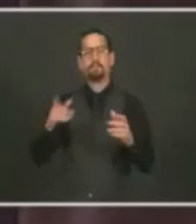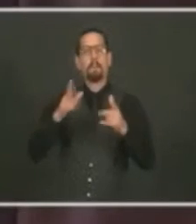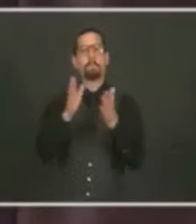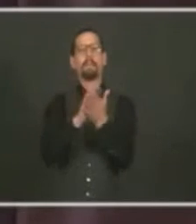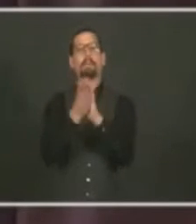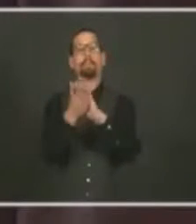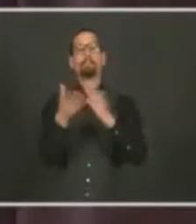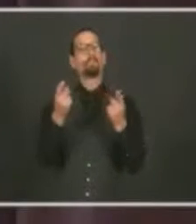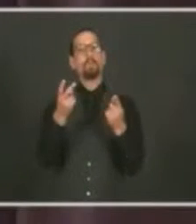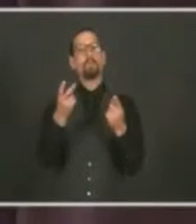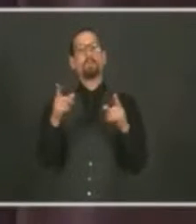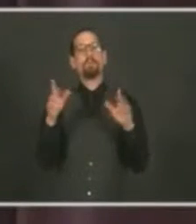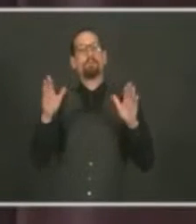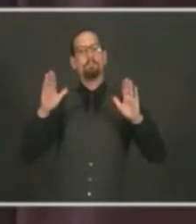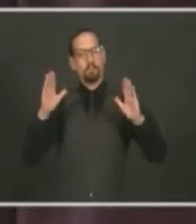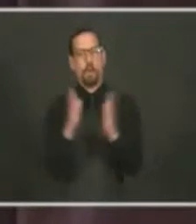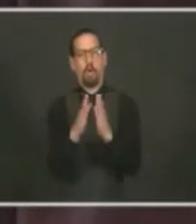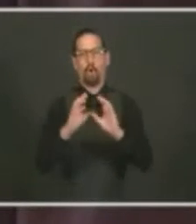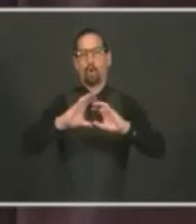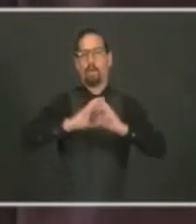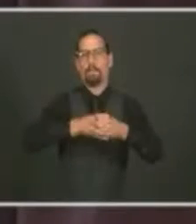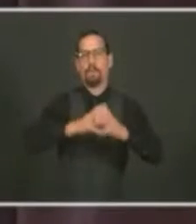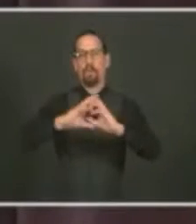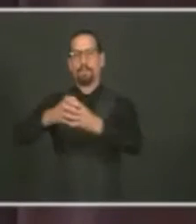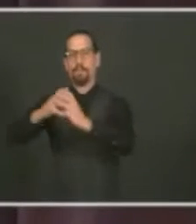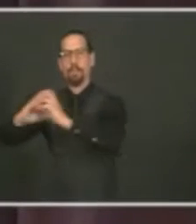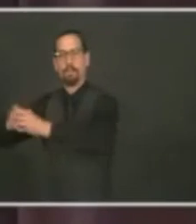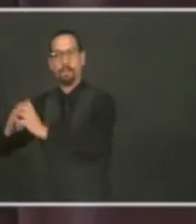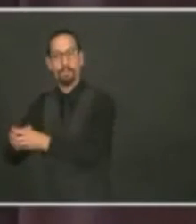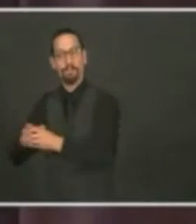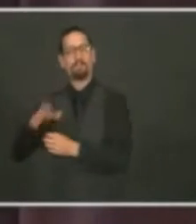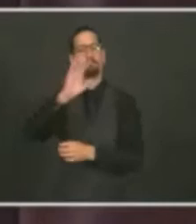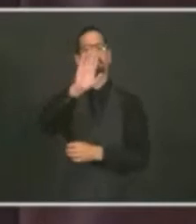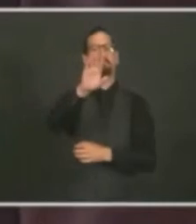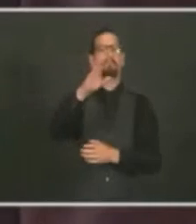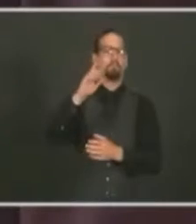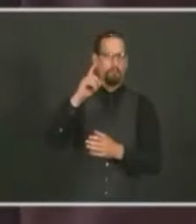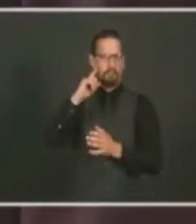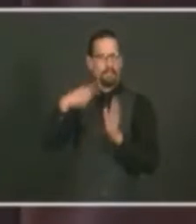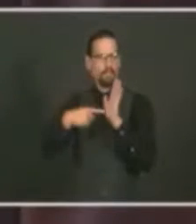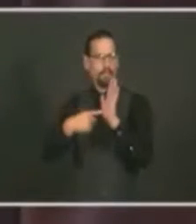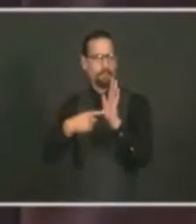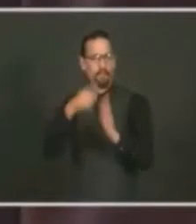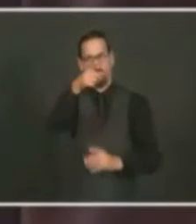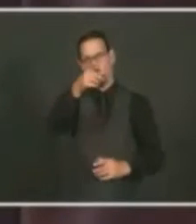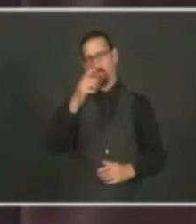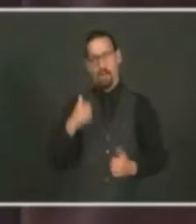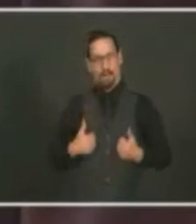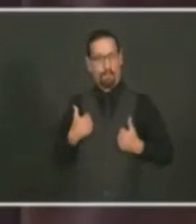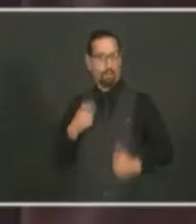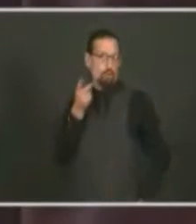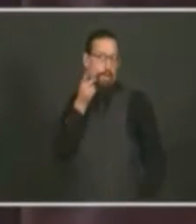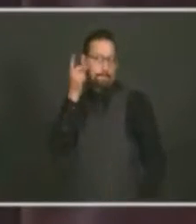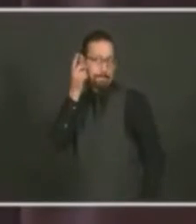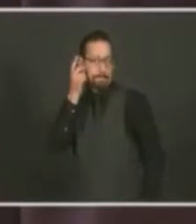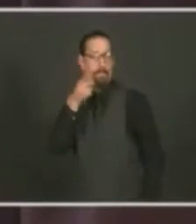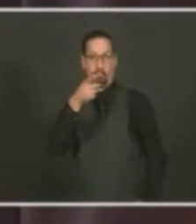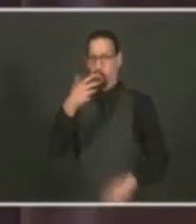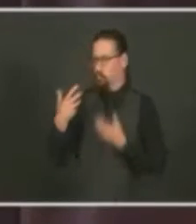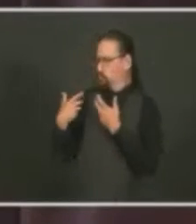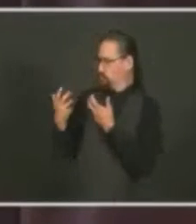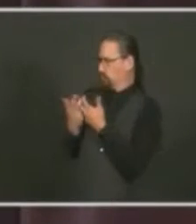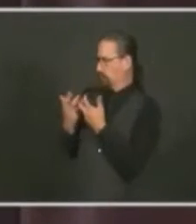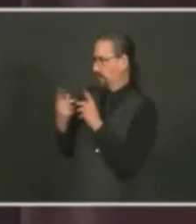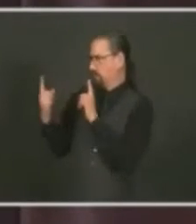in a dormitory, hang out with the people in your room, not with the people in your entire dorm. If you're renting an